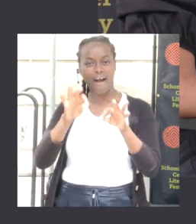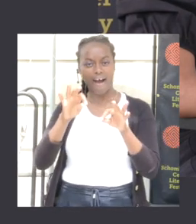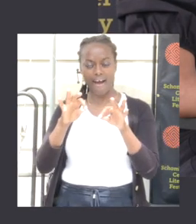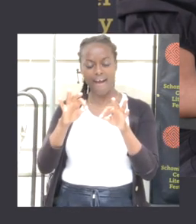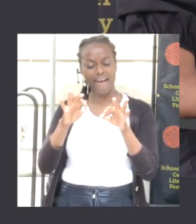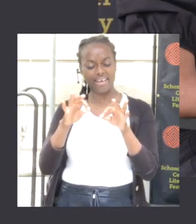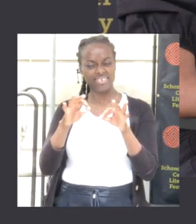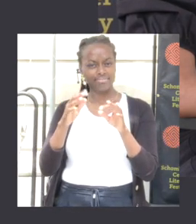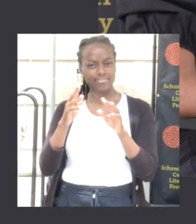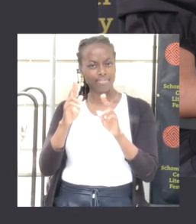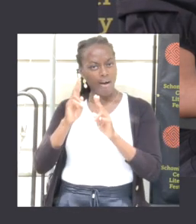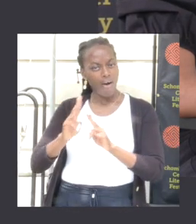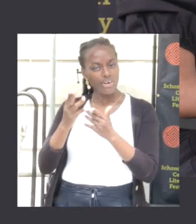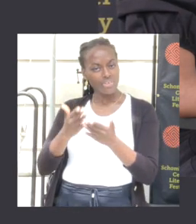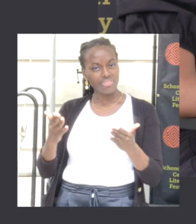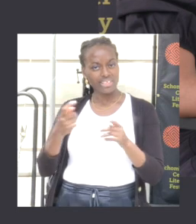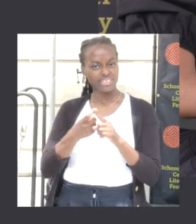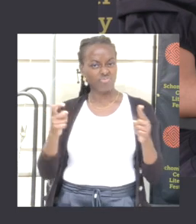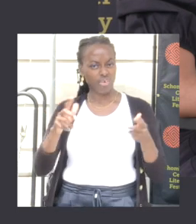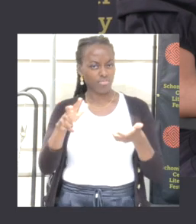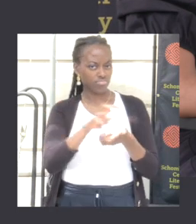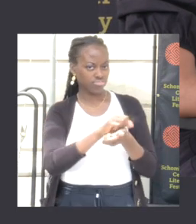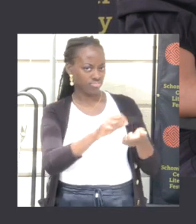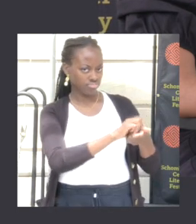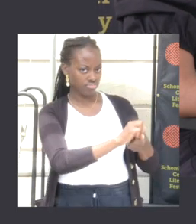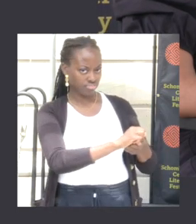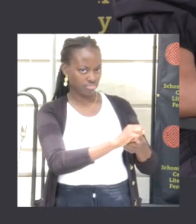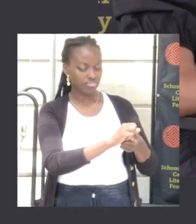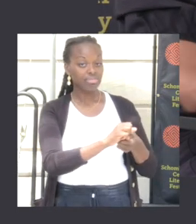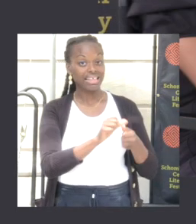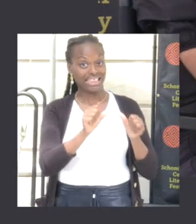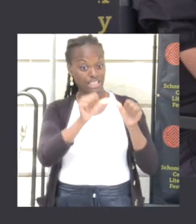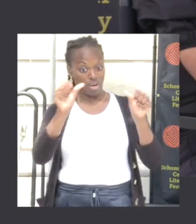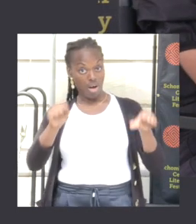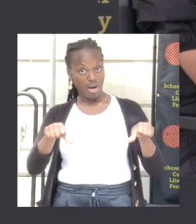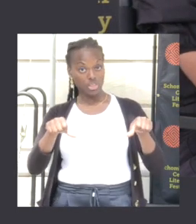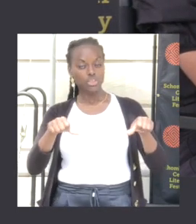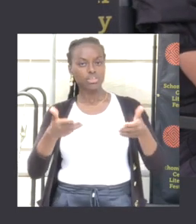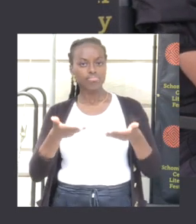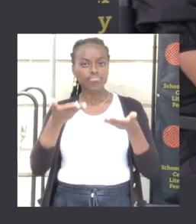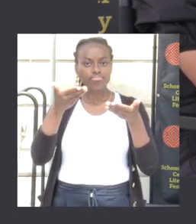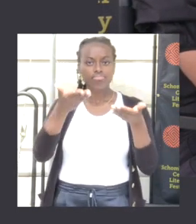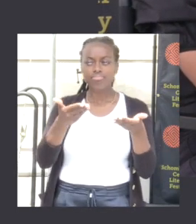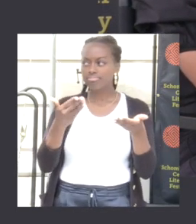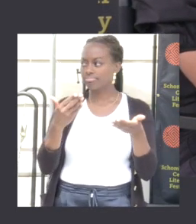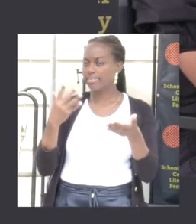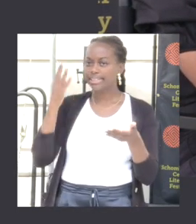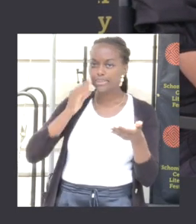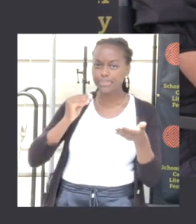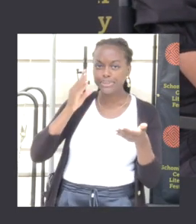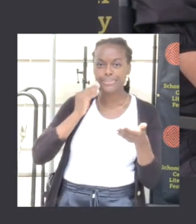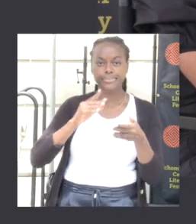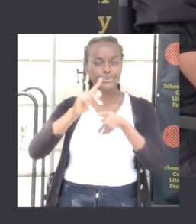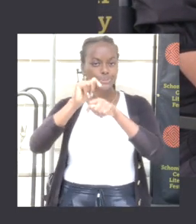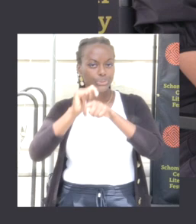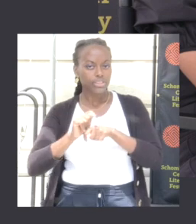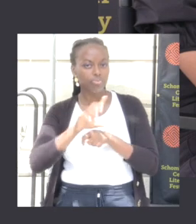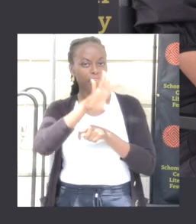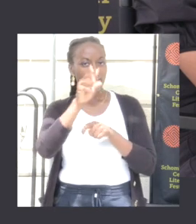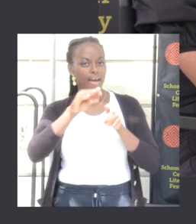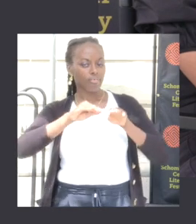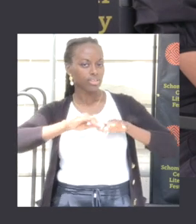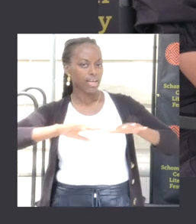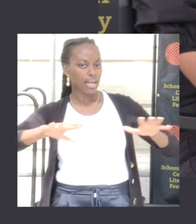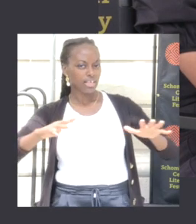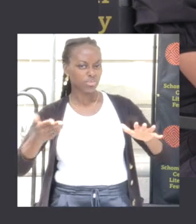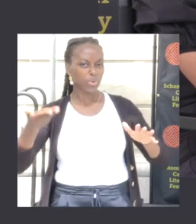In this book, this altar, we lay out and lay on it the collective weight, the push of experiences and traditions of the African diaspora, the